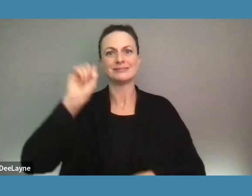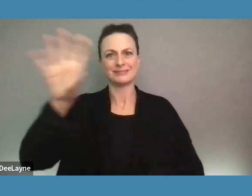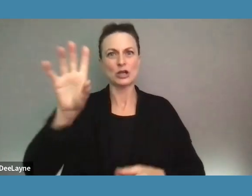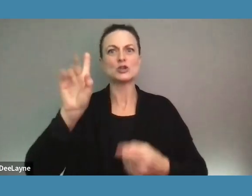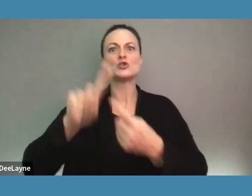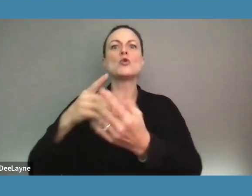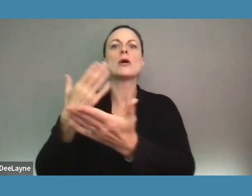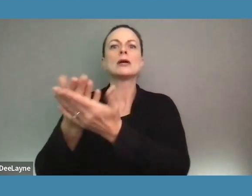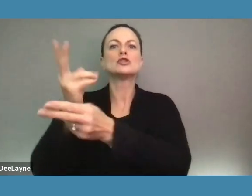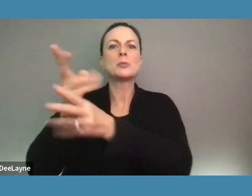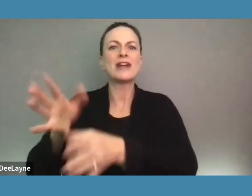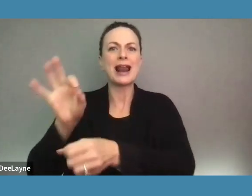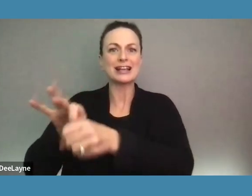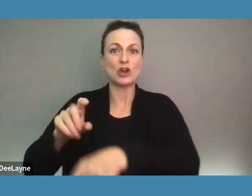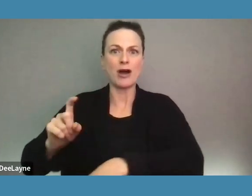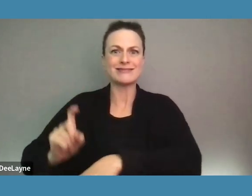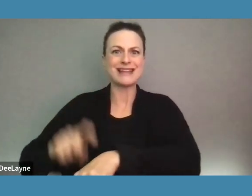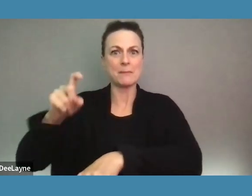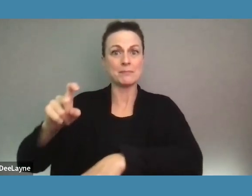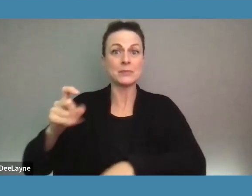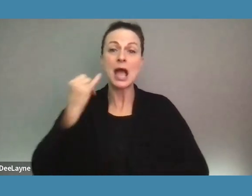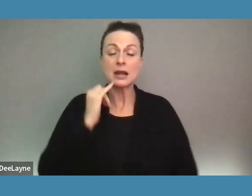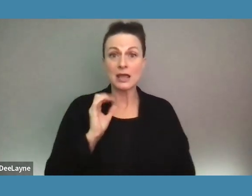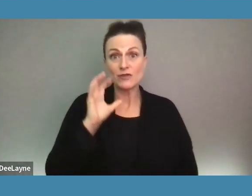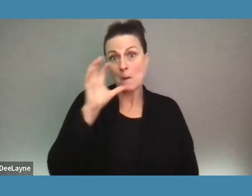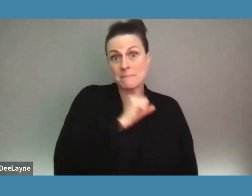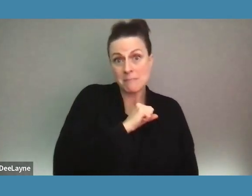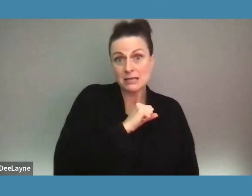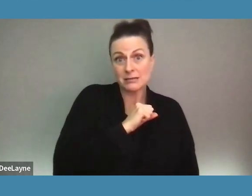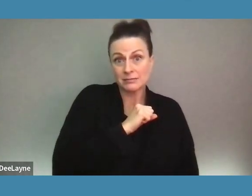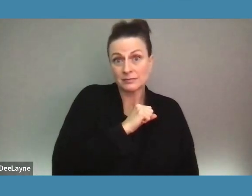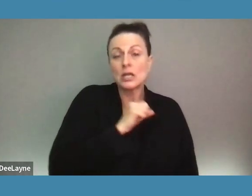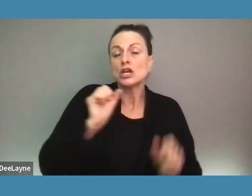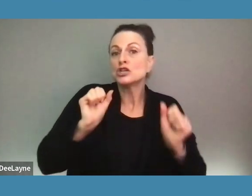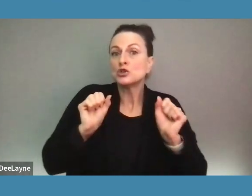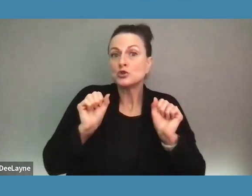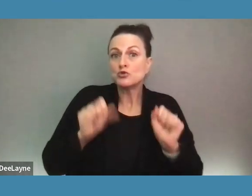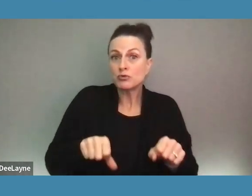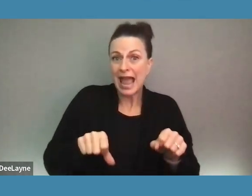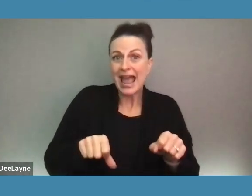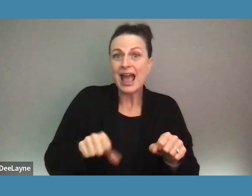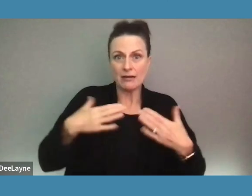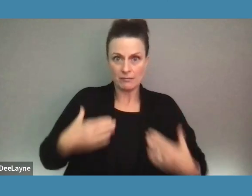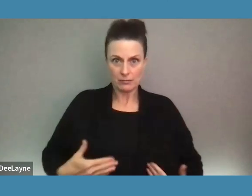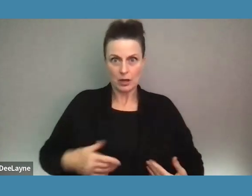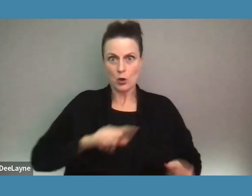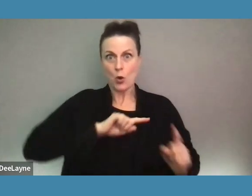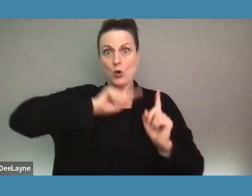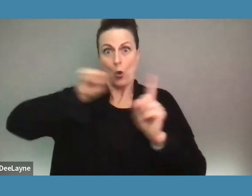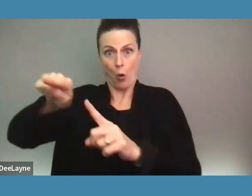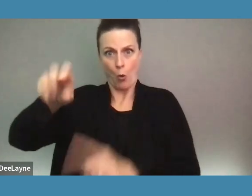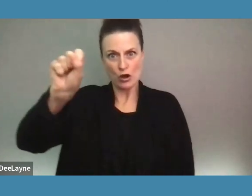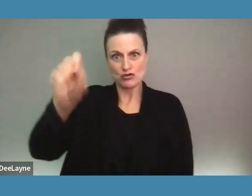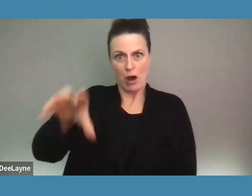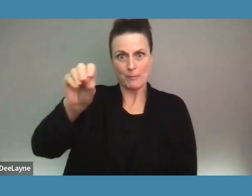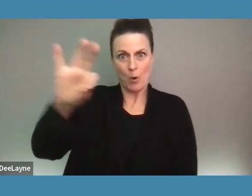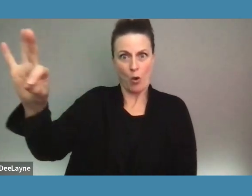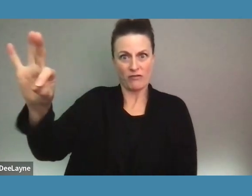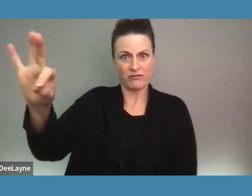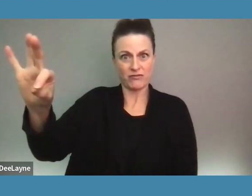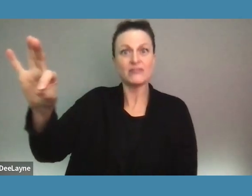time. But you can, if you miss this deadline, you are able to drop off your vote by mail